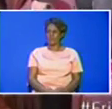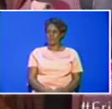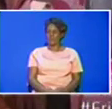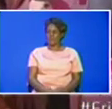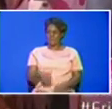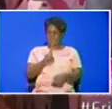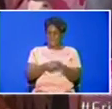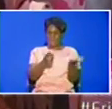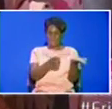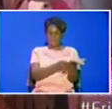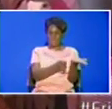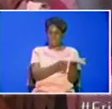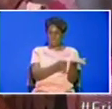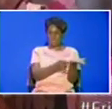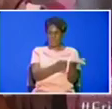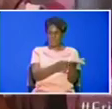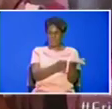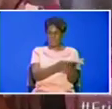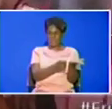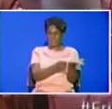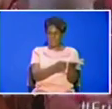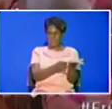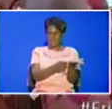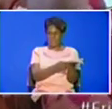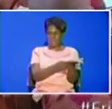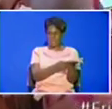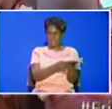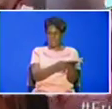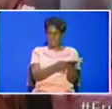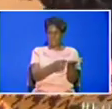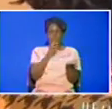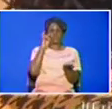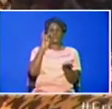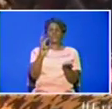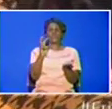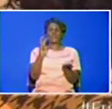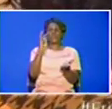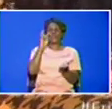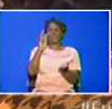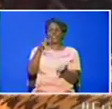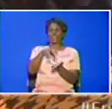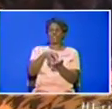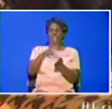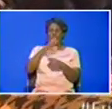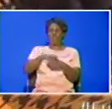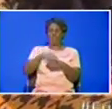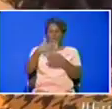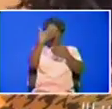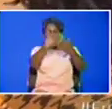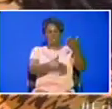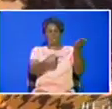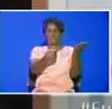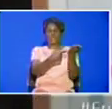When Kiswahili lesson is on at Kirima, heads are held up to view the content on the wall where